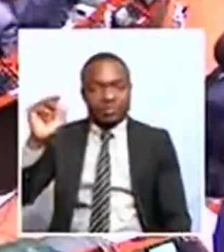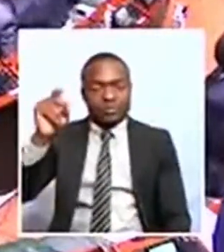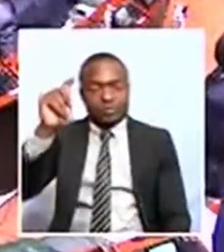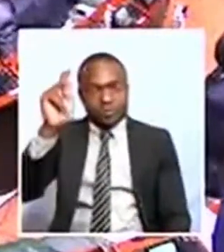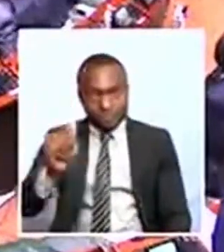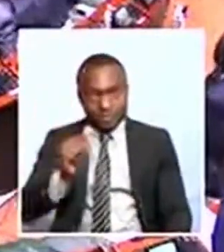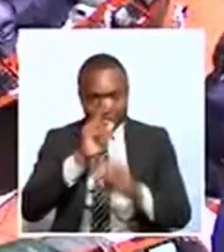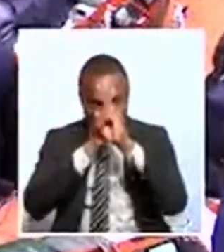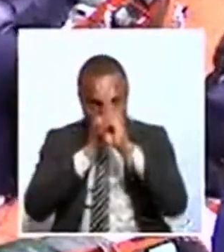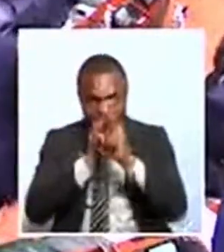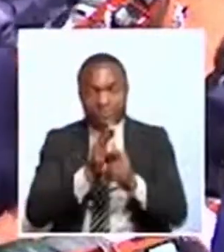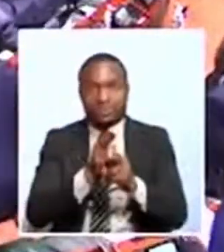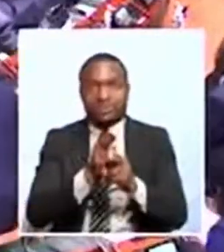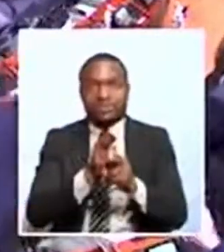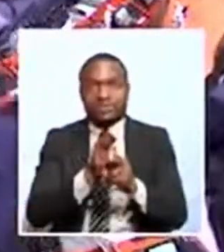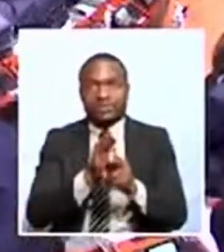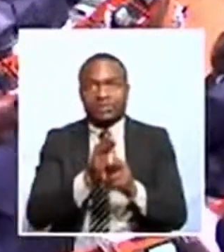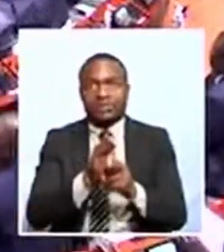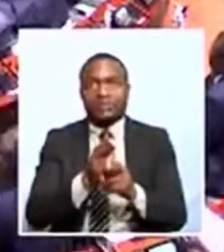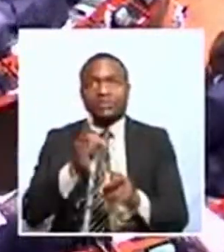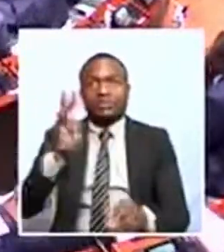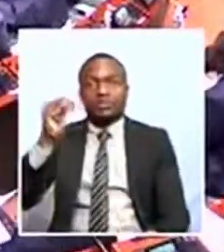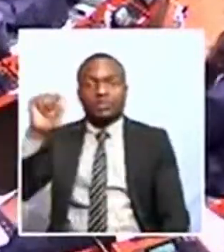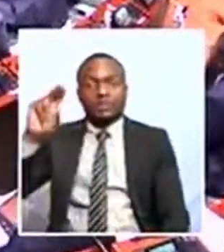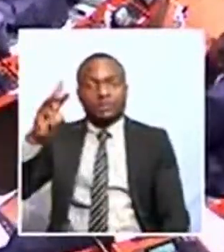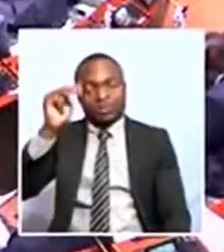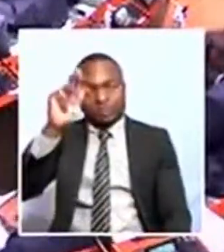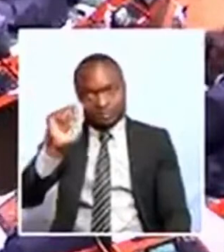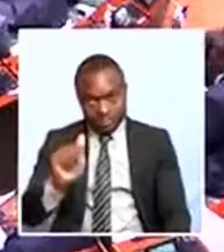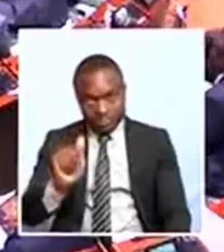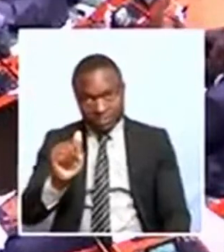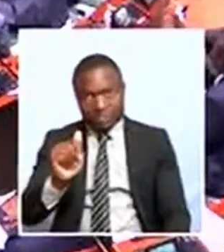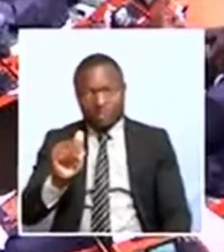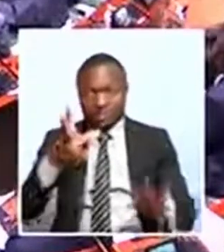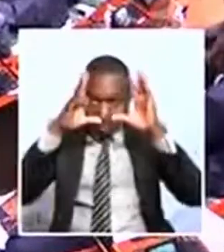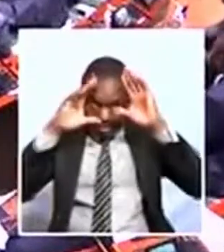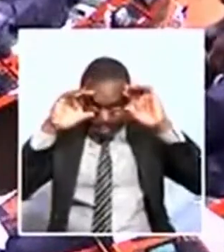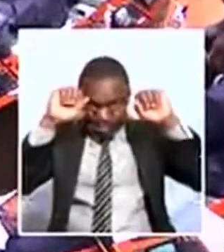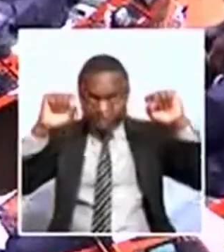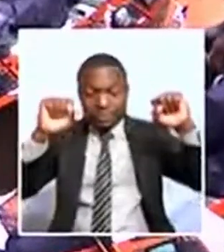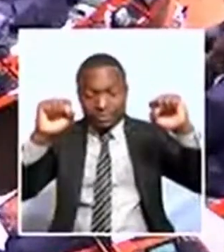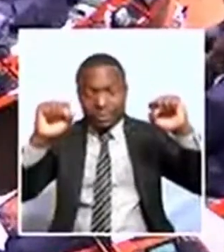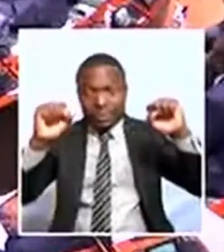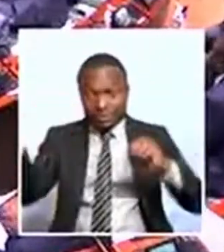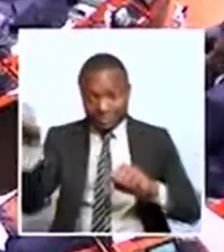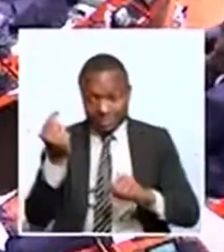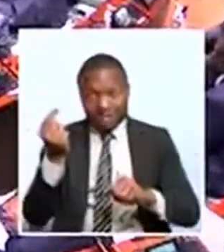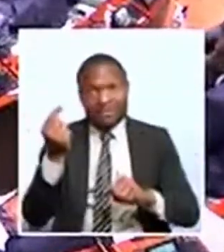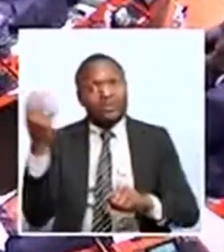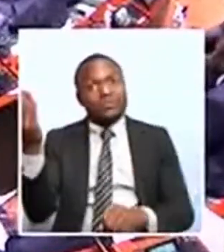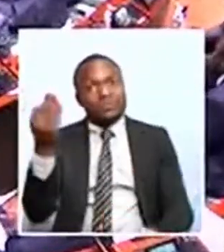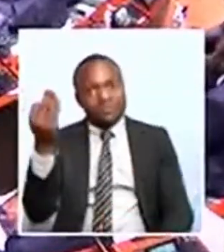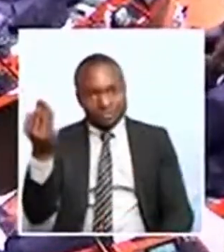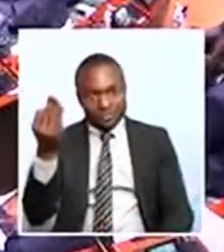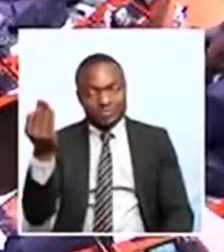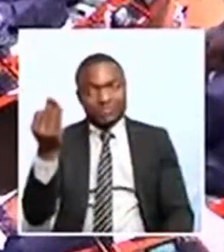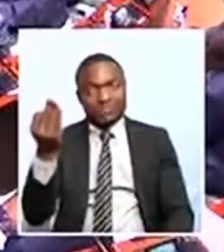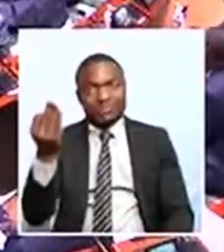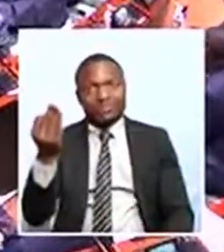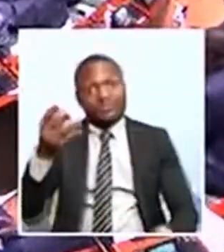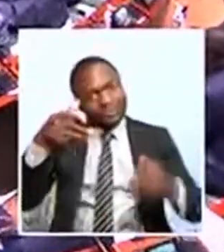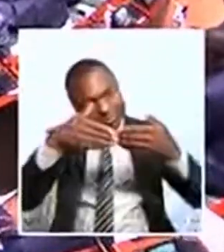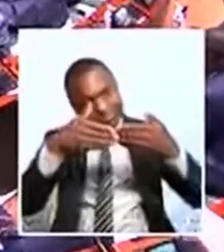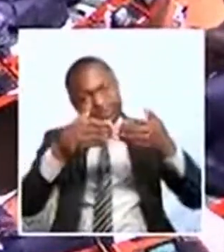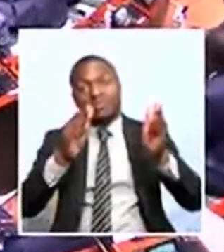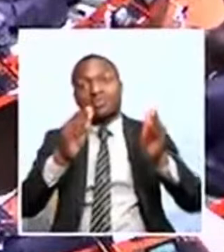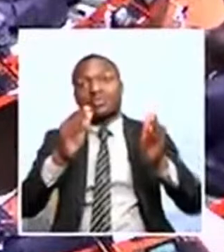Mr. Geoffrey Mulewa. And the Republican President was in the House last week on Friday. He was officially opening